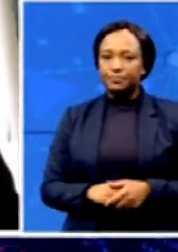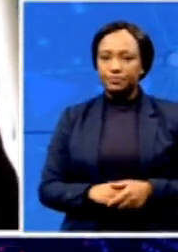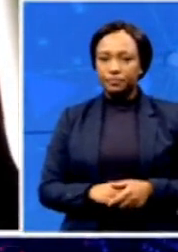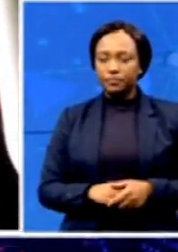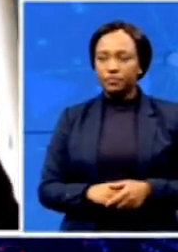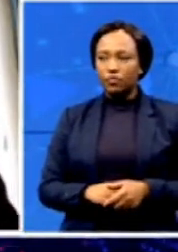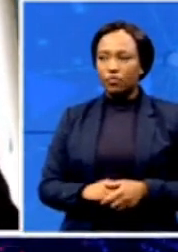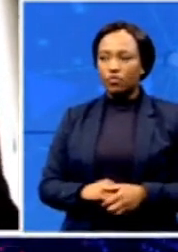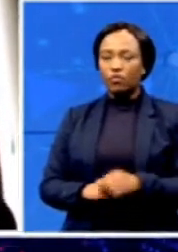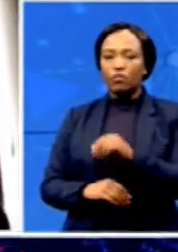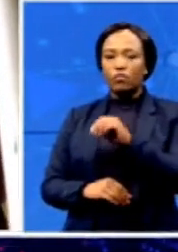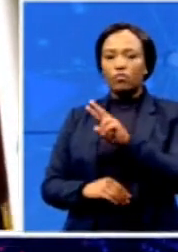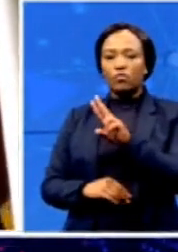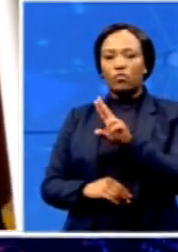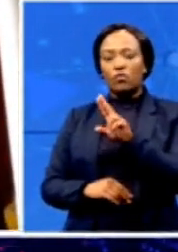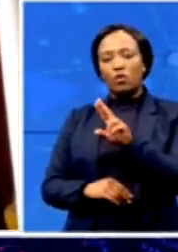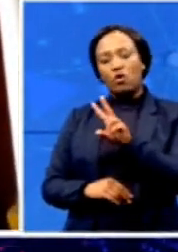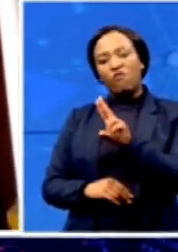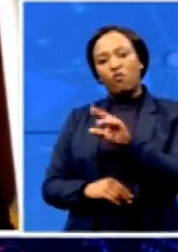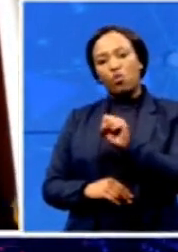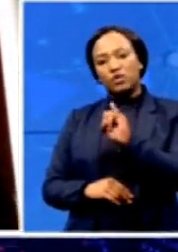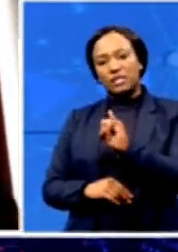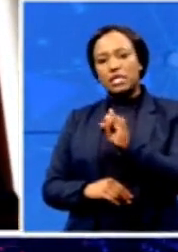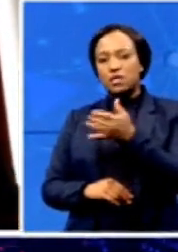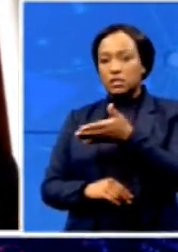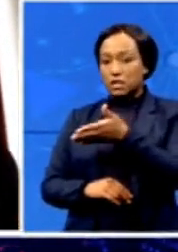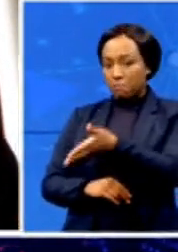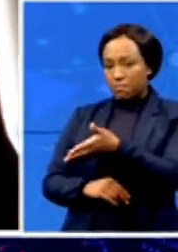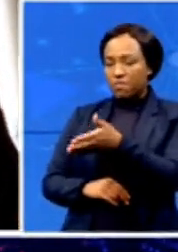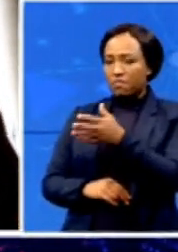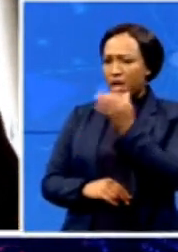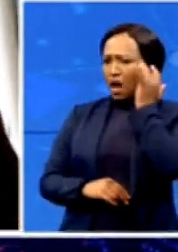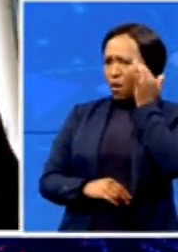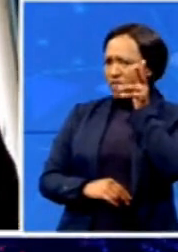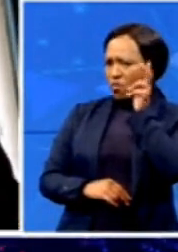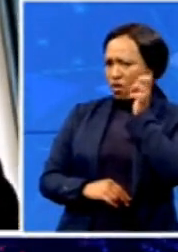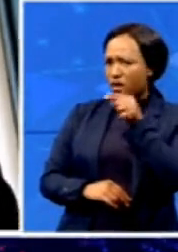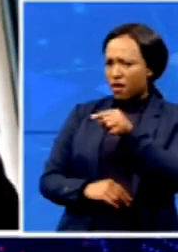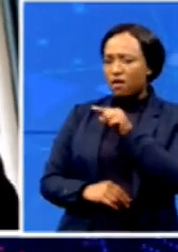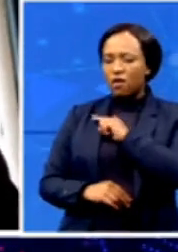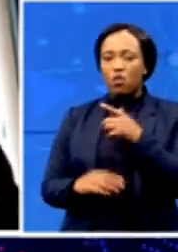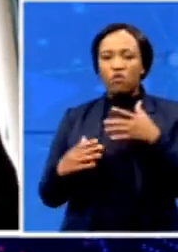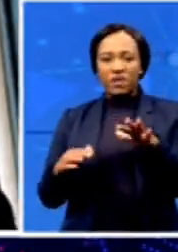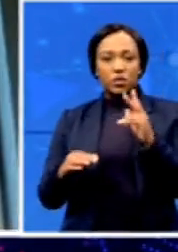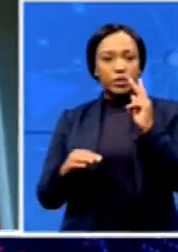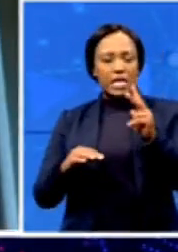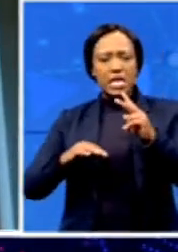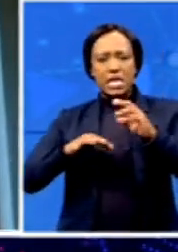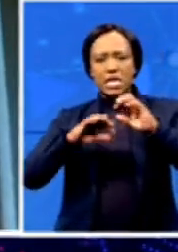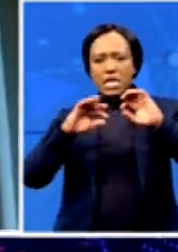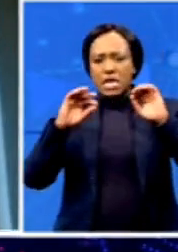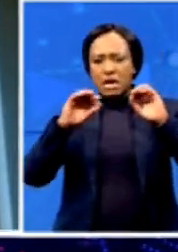wonder if you can hear me. I just want to say that you saw the devastation and the destruction firsthand. You spoke earlier